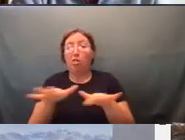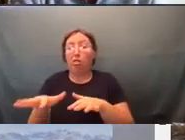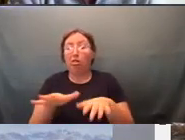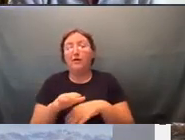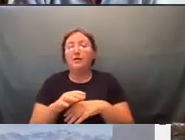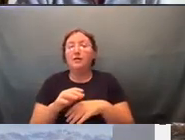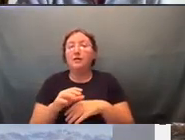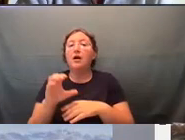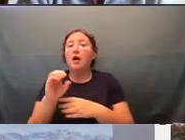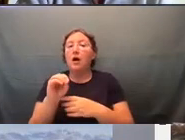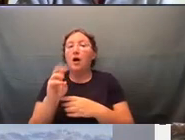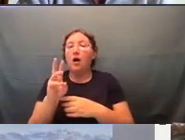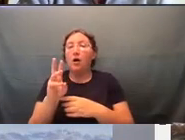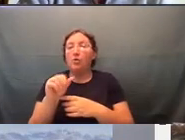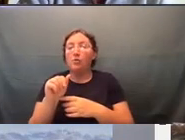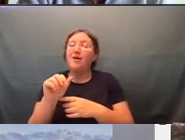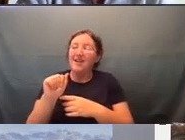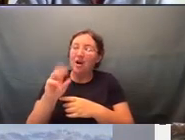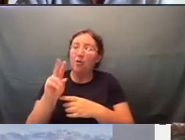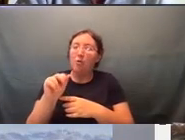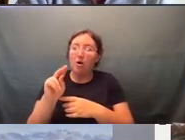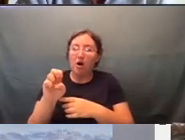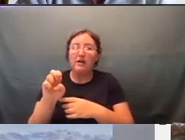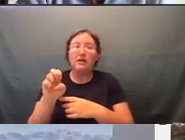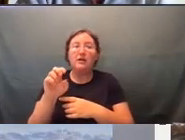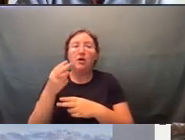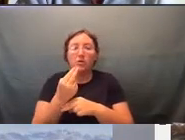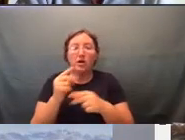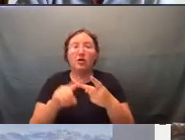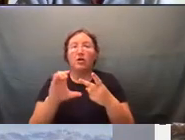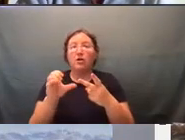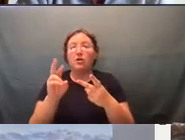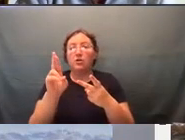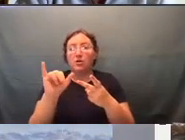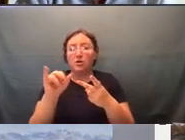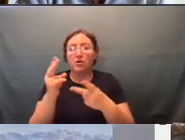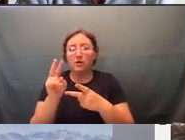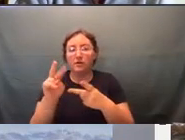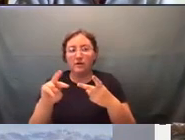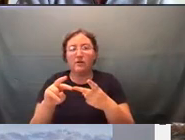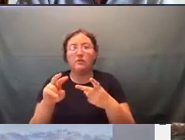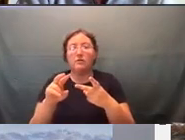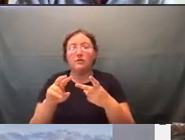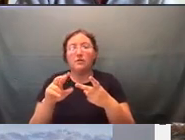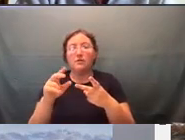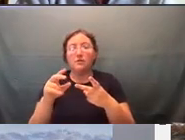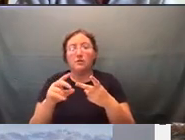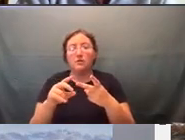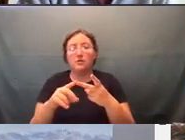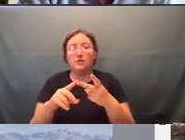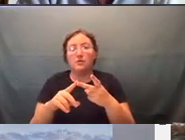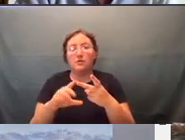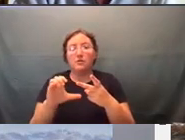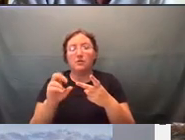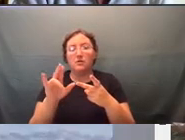The Iwani Hotel, Curry Village, formerly Yosemite Village, formerly Half Dome Village, formerly Curry